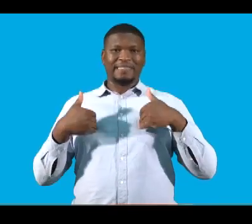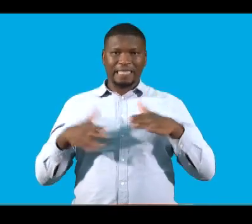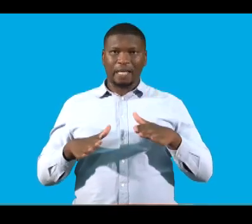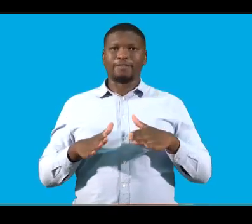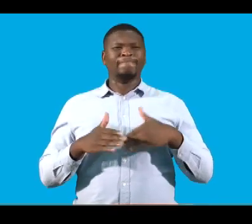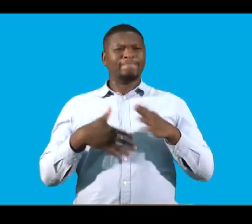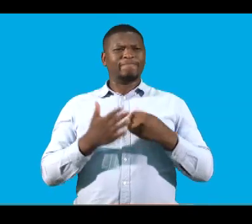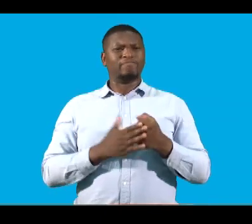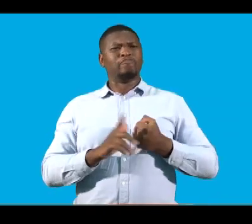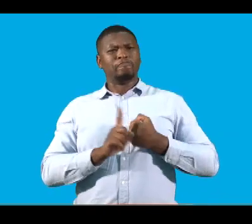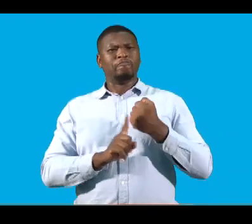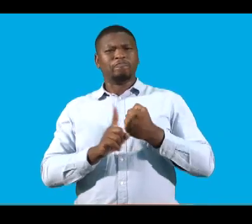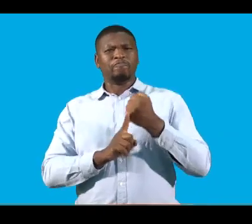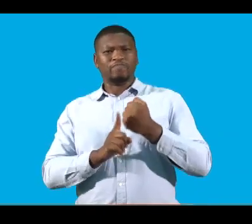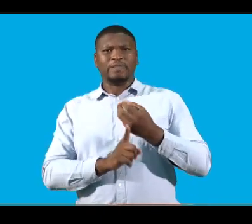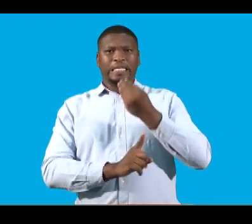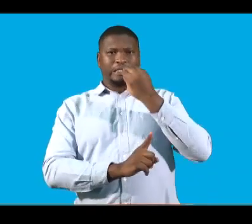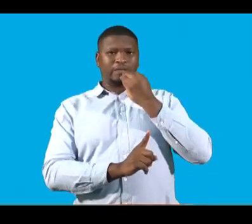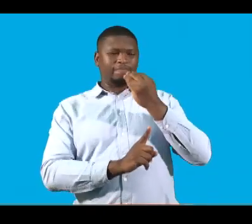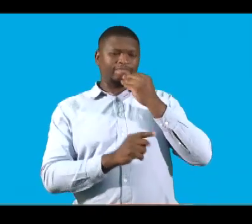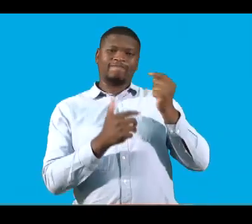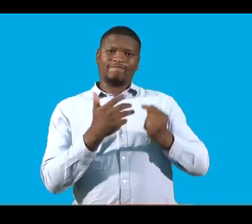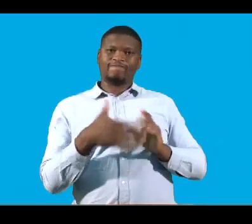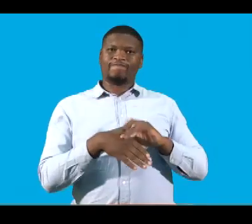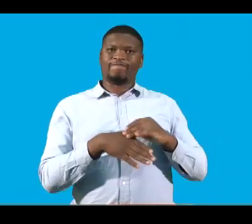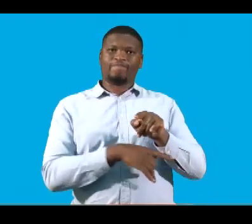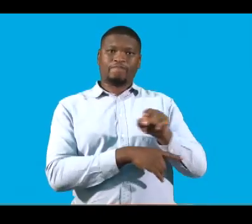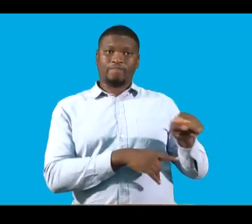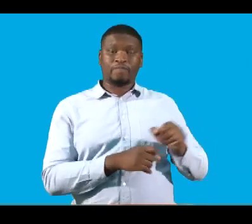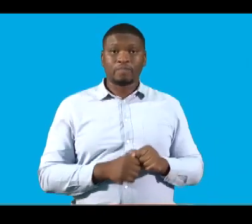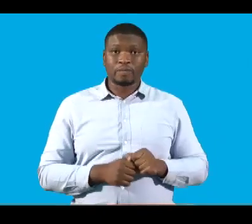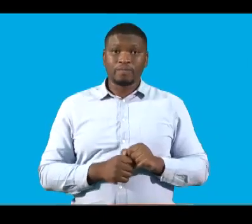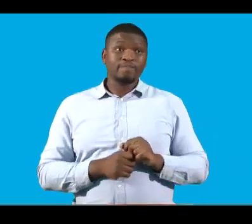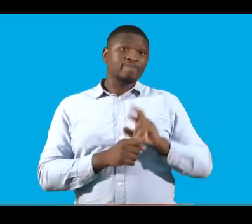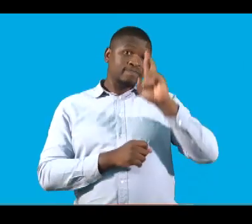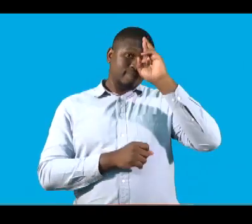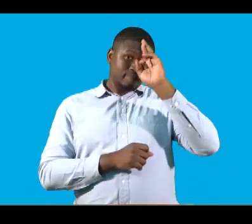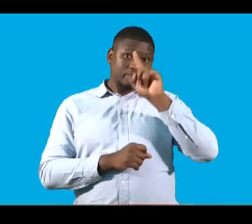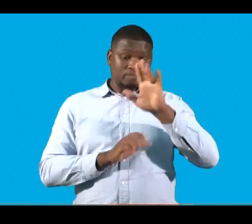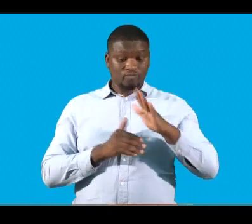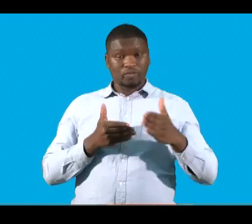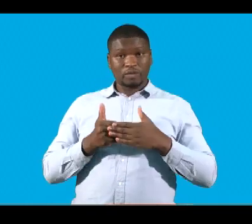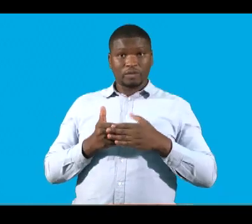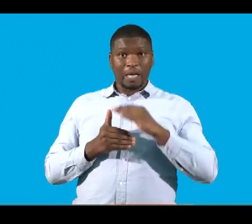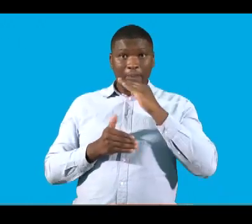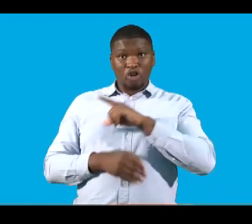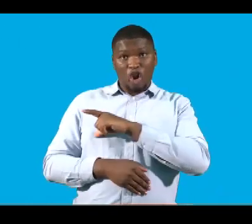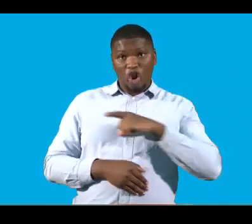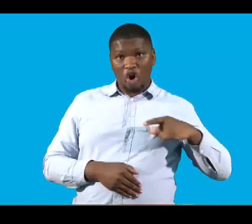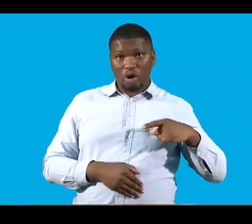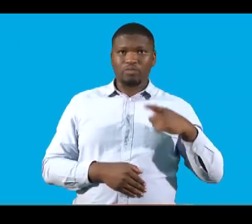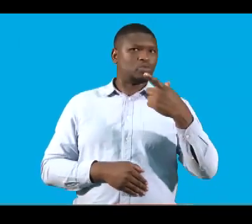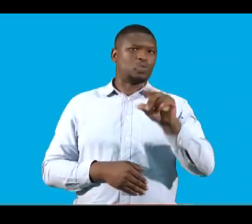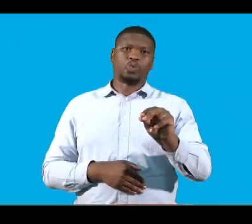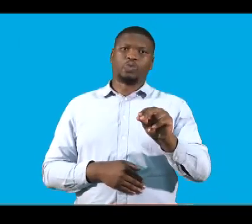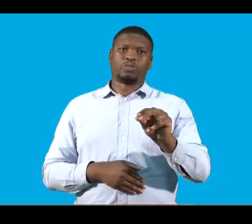ego to survive, and lastly, his deplorable deeds of cannibalism. Now, remember, your conclusion does not have